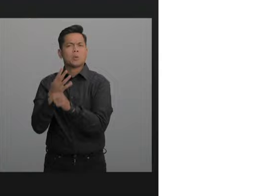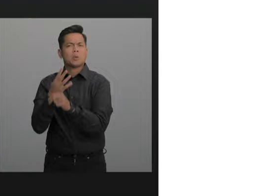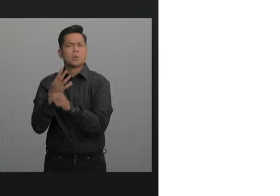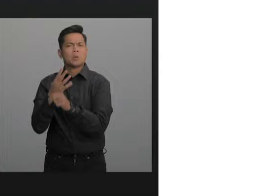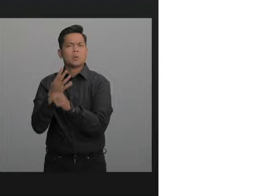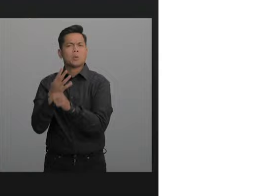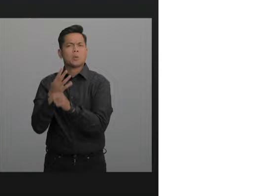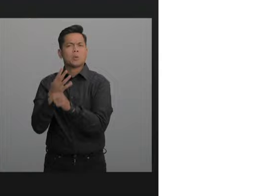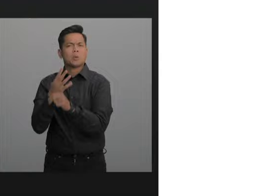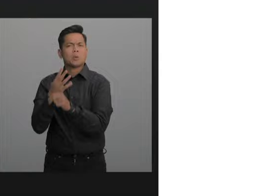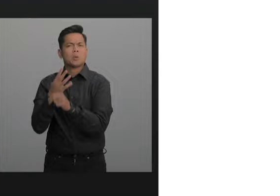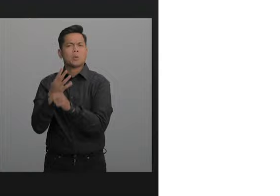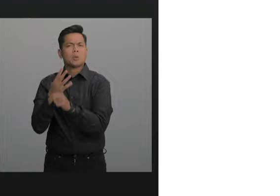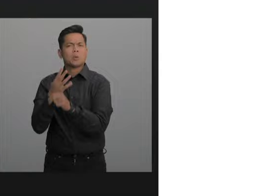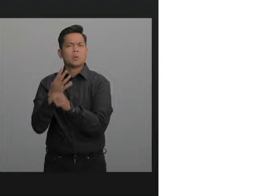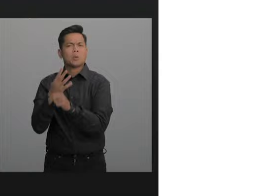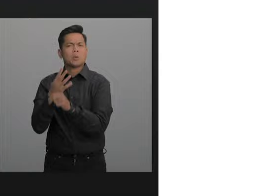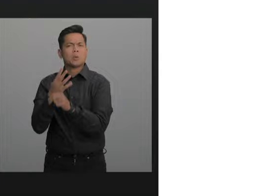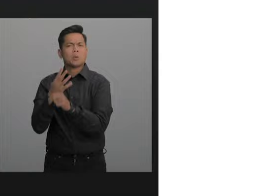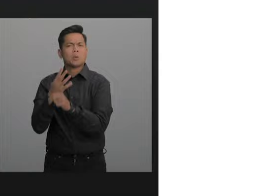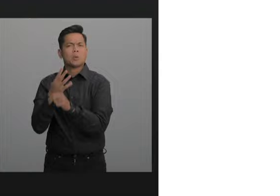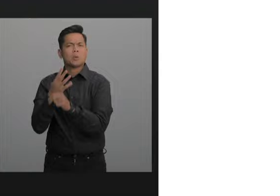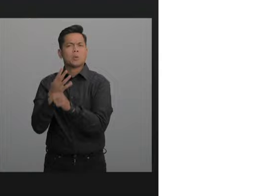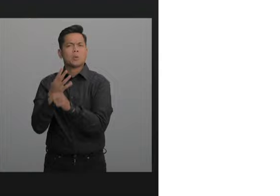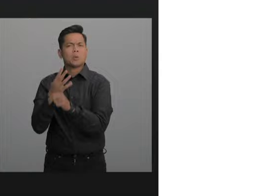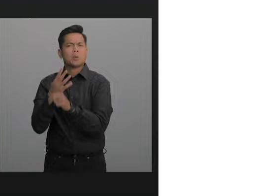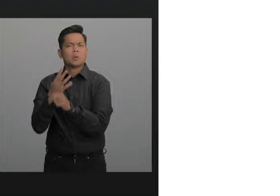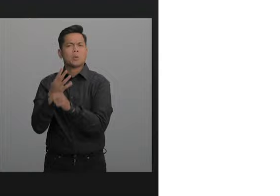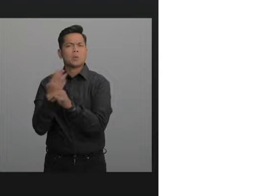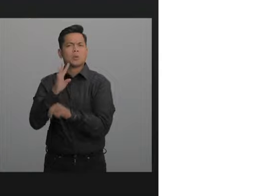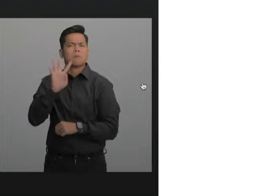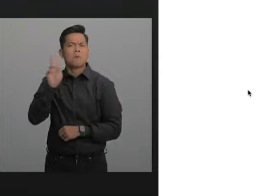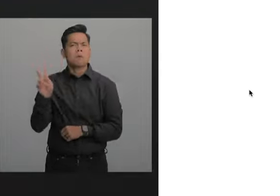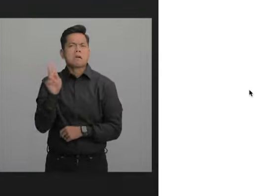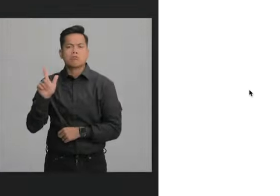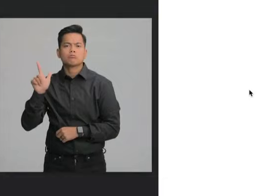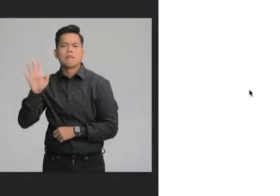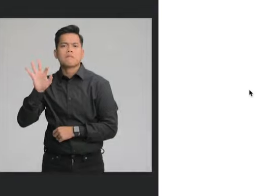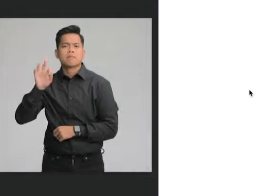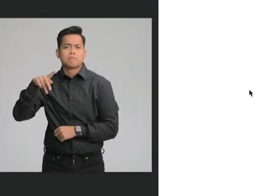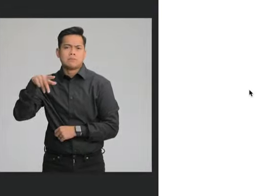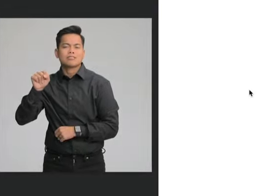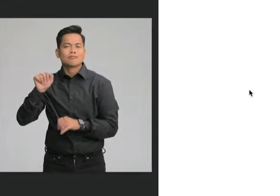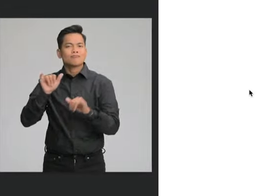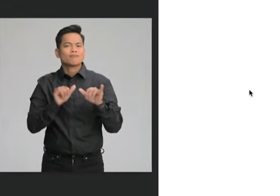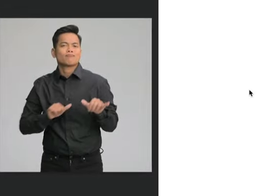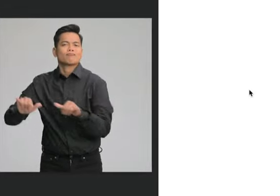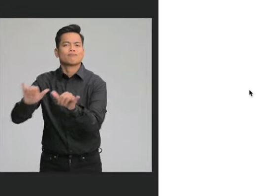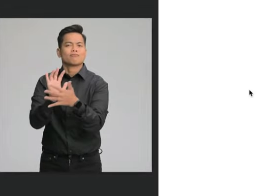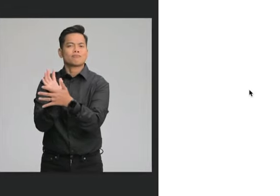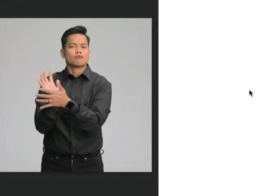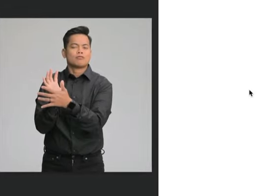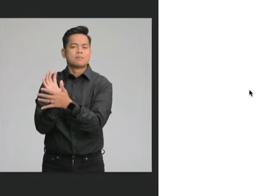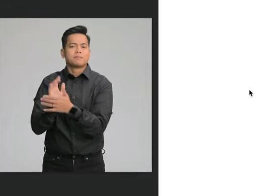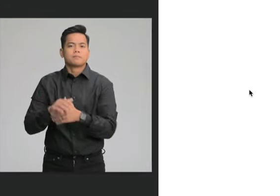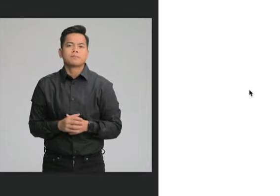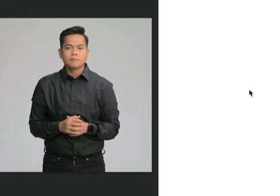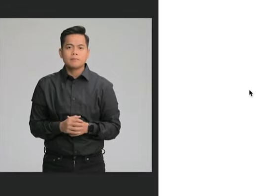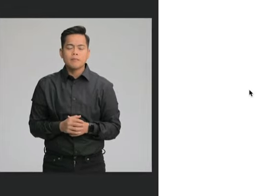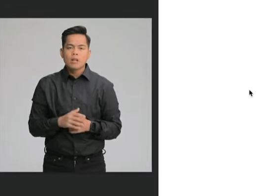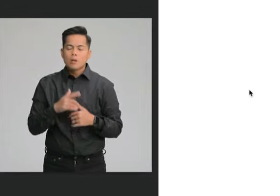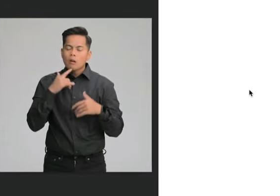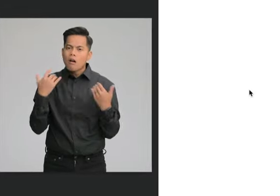cool. Is it actually a game changer? Going to be big difference for most people? No, you're not going to notice. This is the biggest leap ever for the